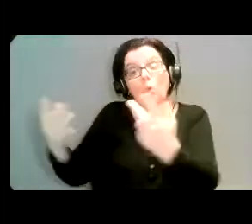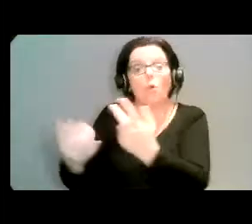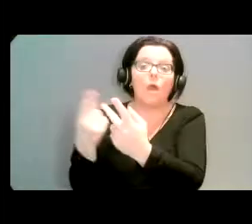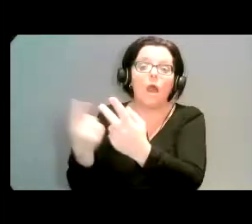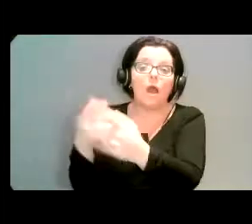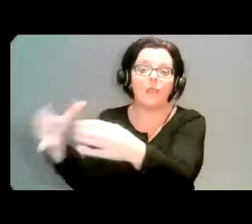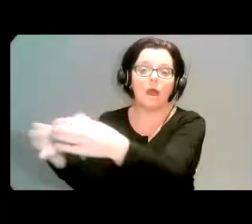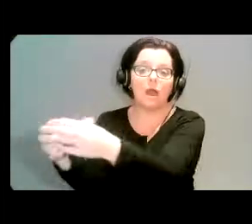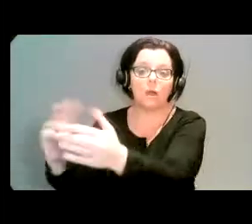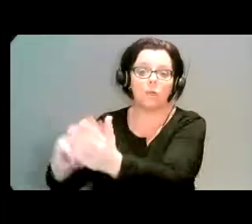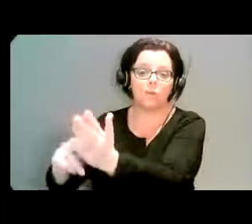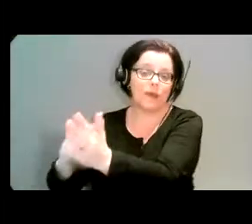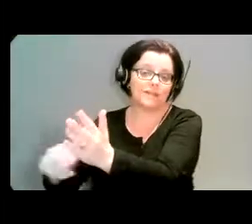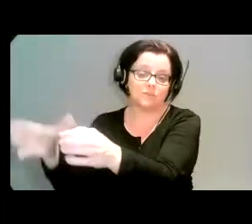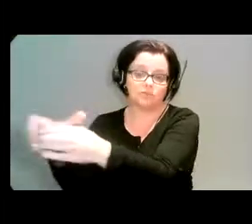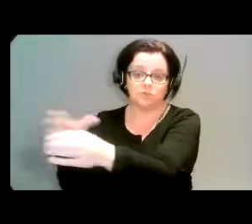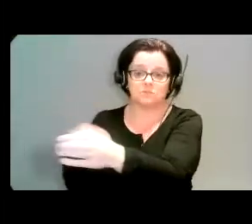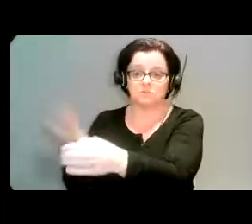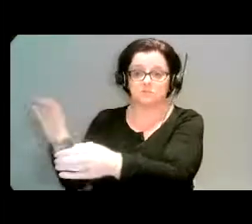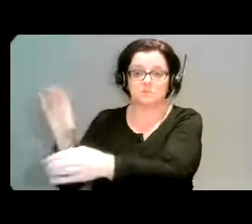to manage it for you.